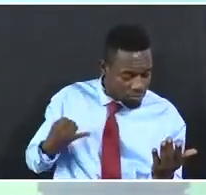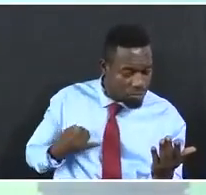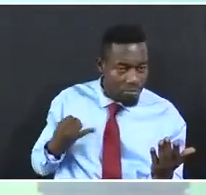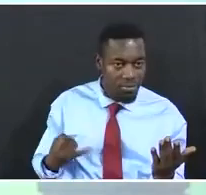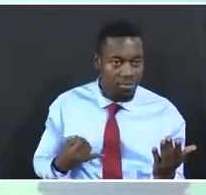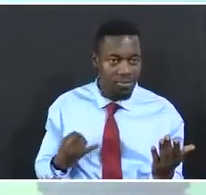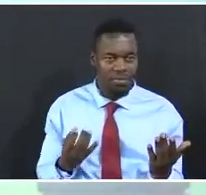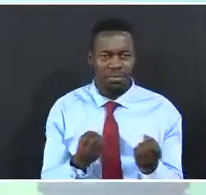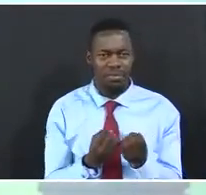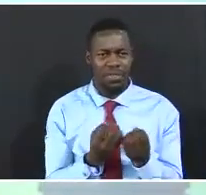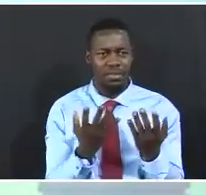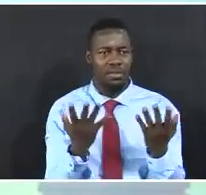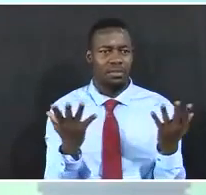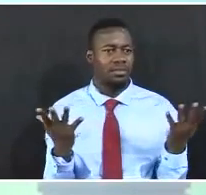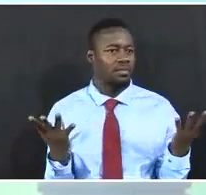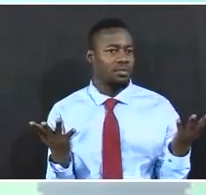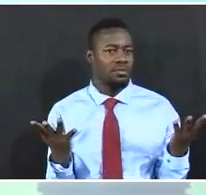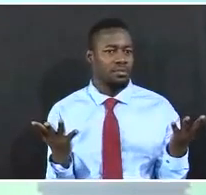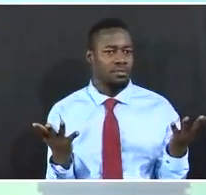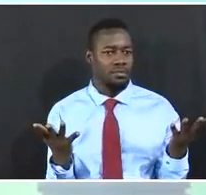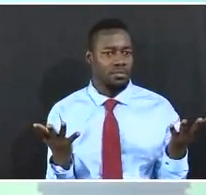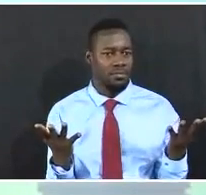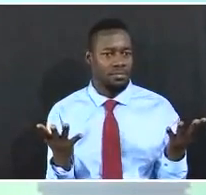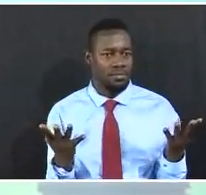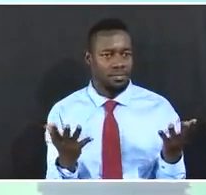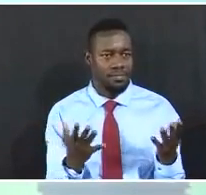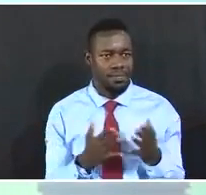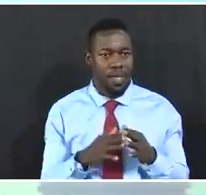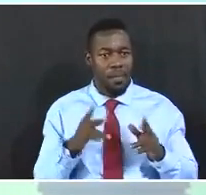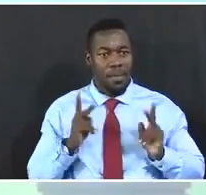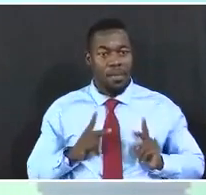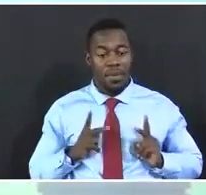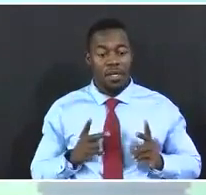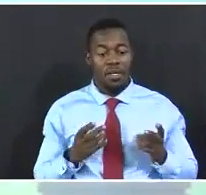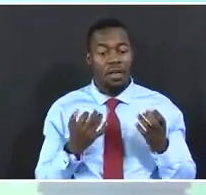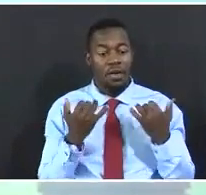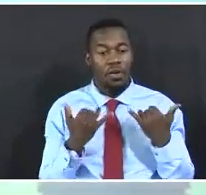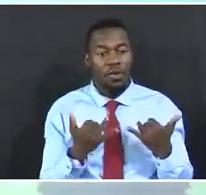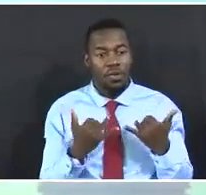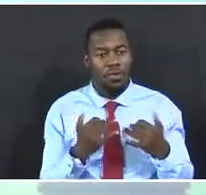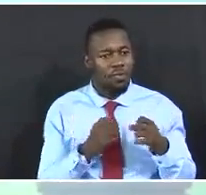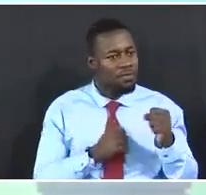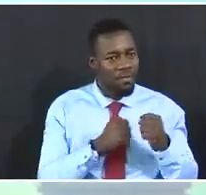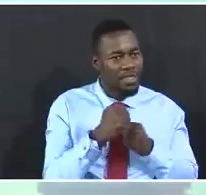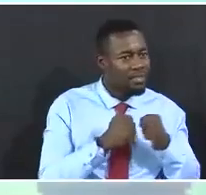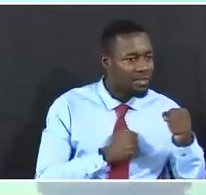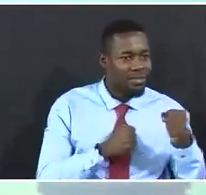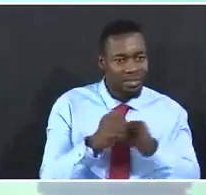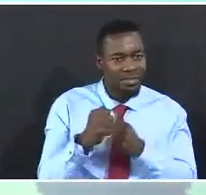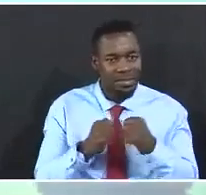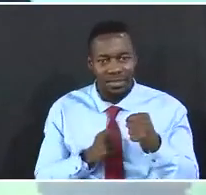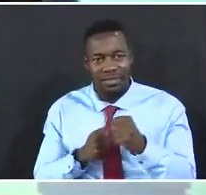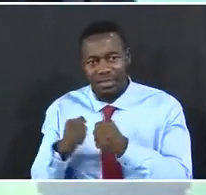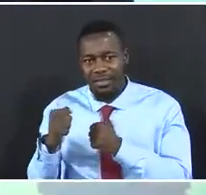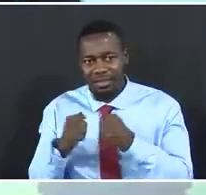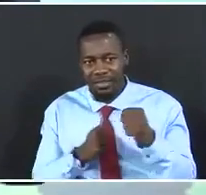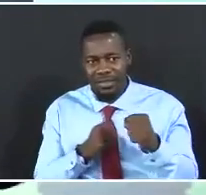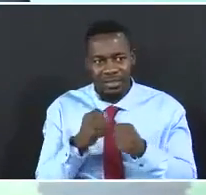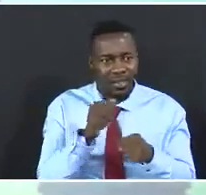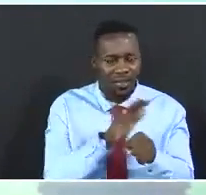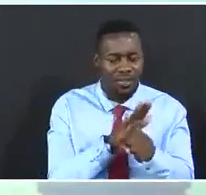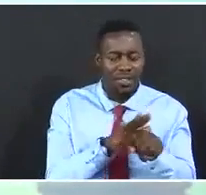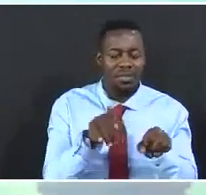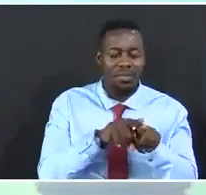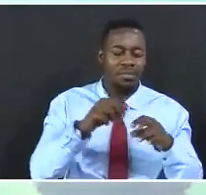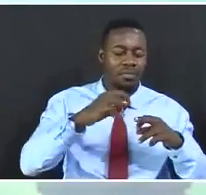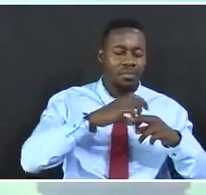you have in the house about the remote control. People are fighting to sin. The war on the remote is